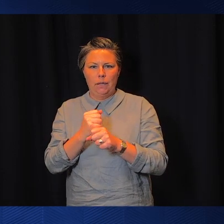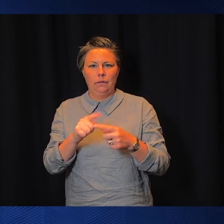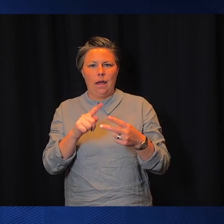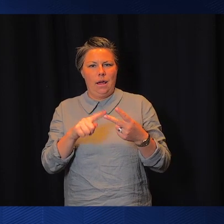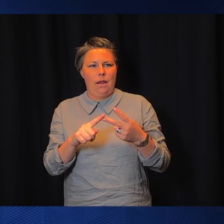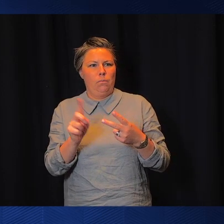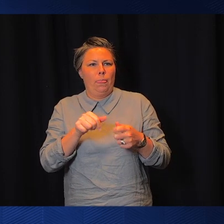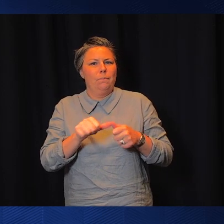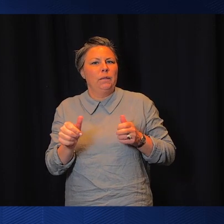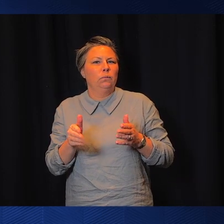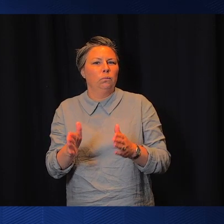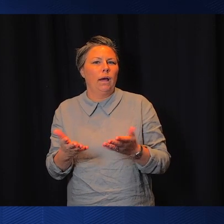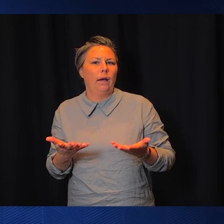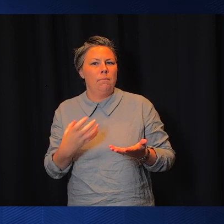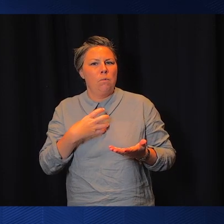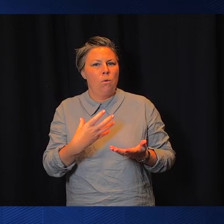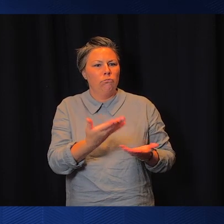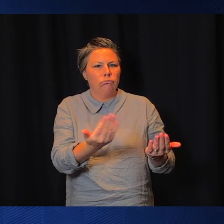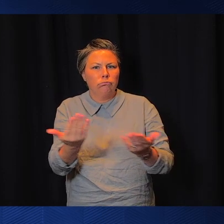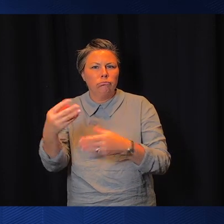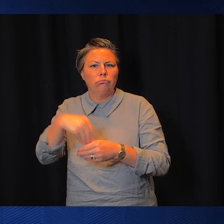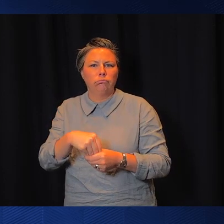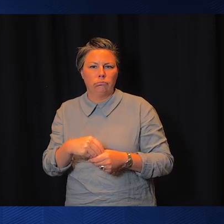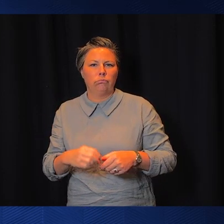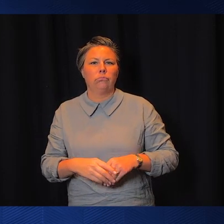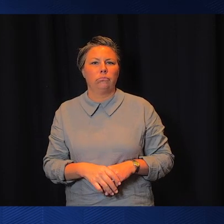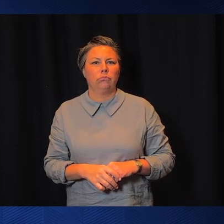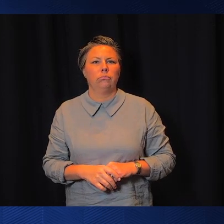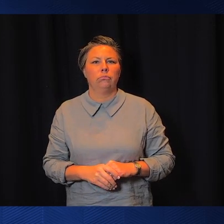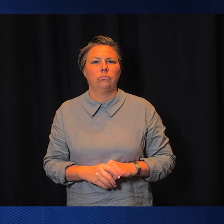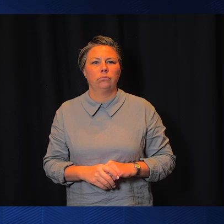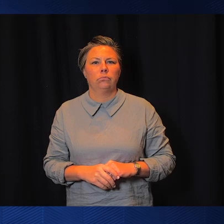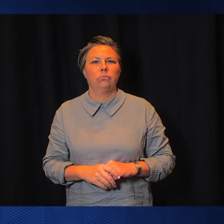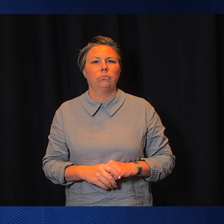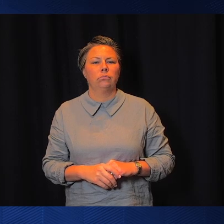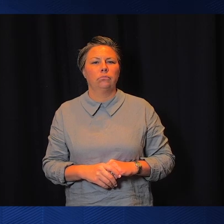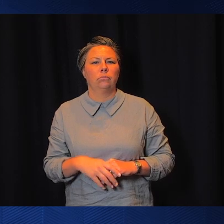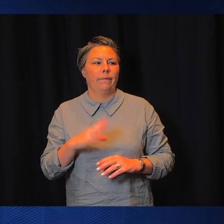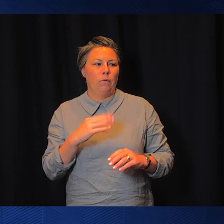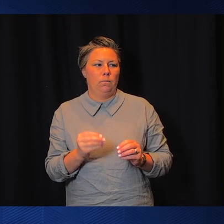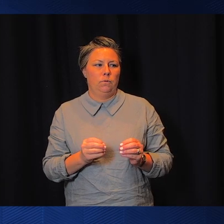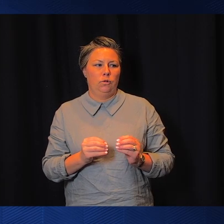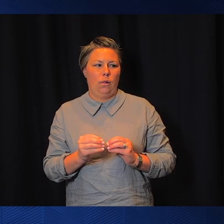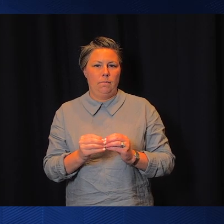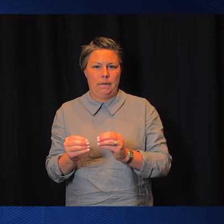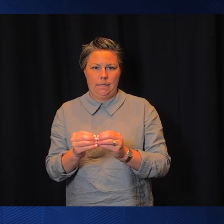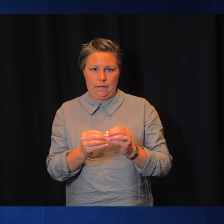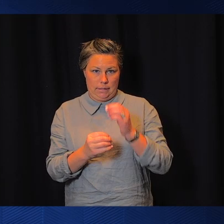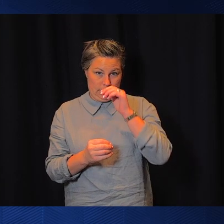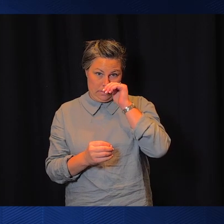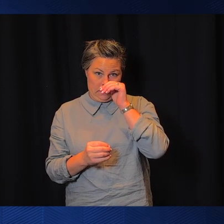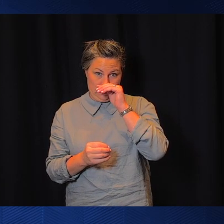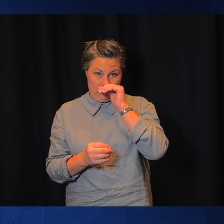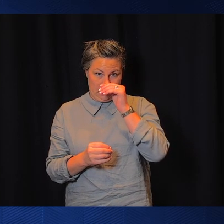All right, thank you. I'd like to raise 2 points here. I think when it